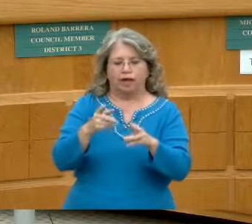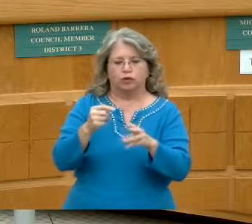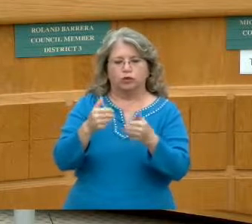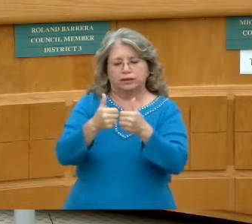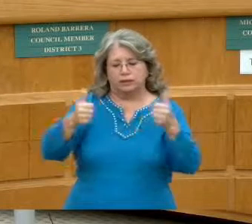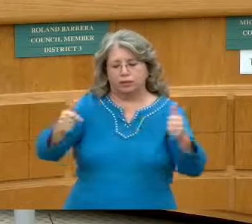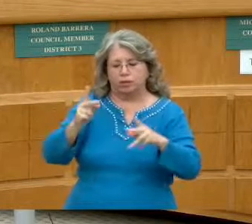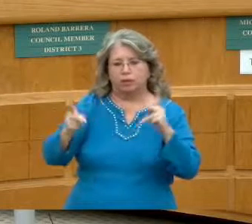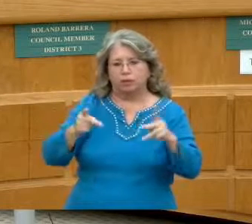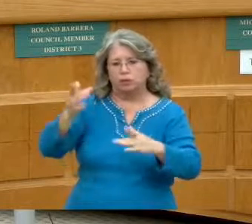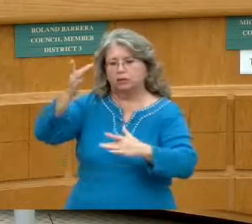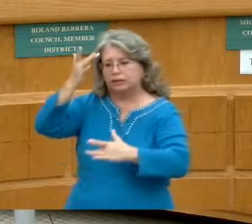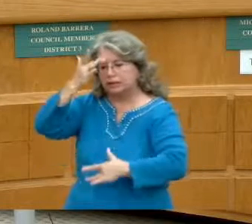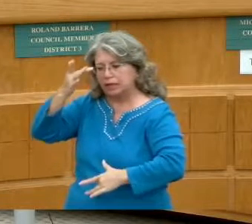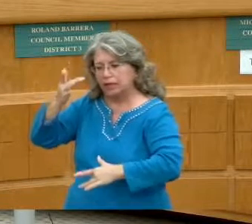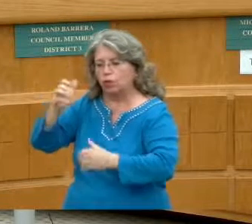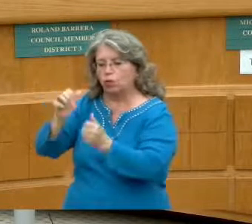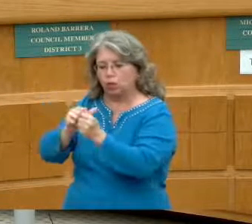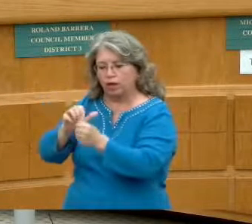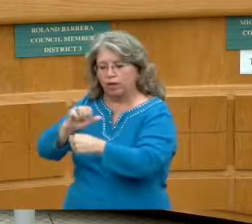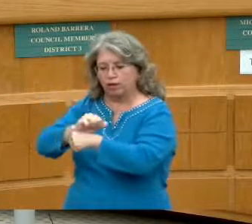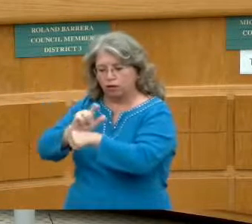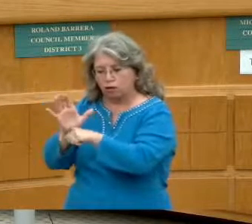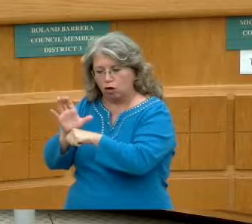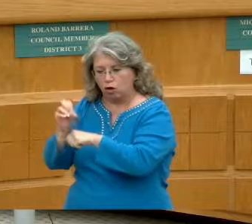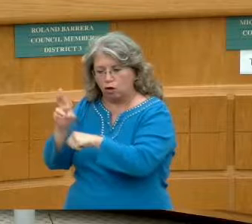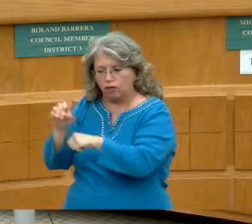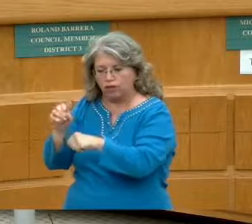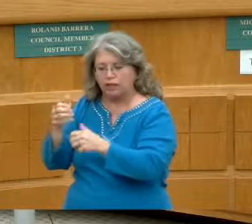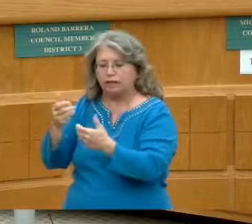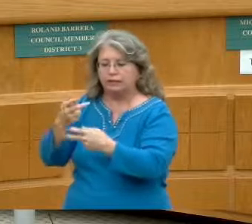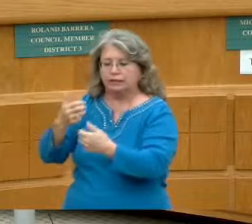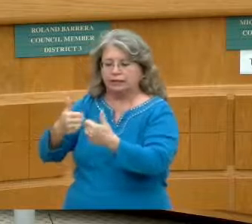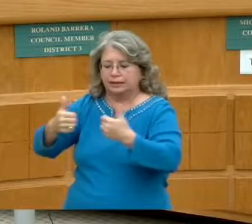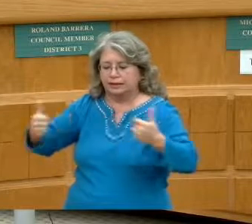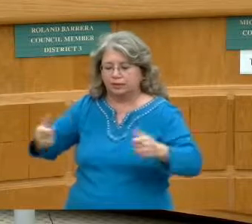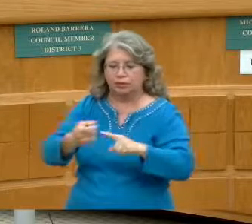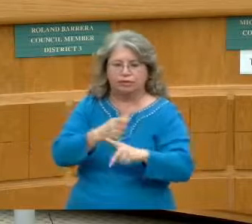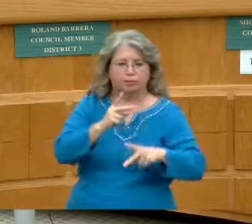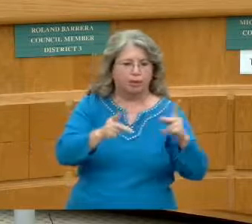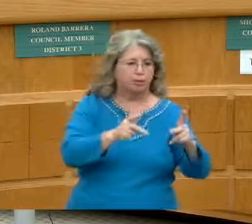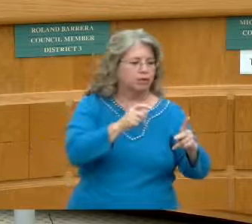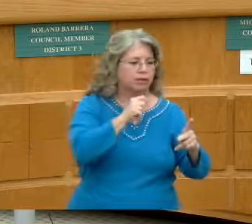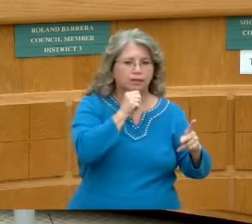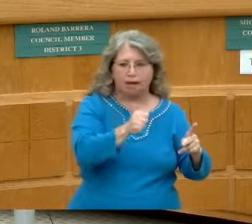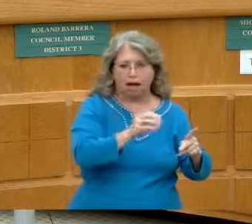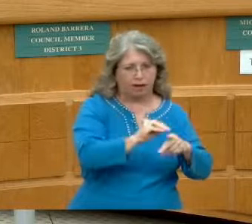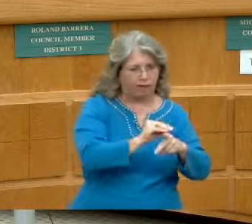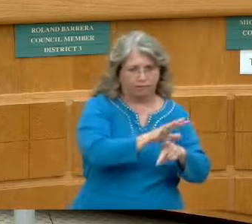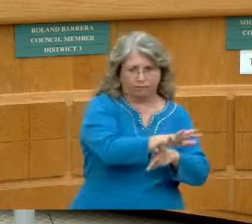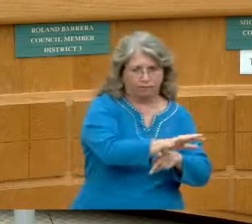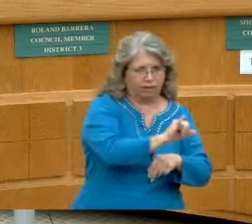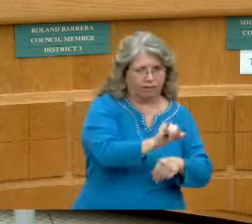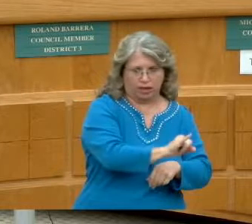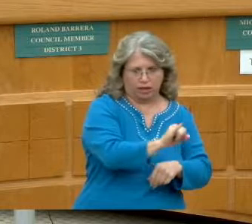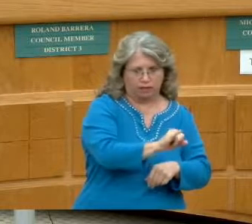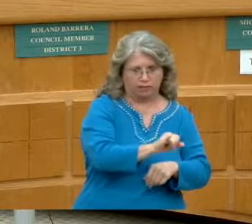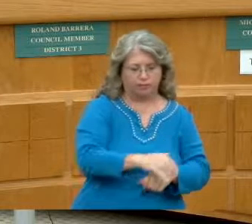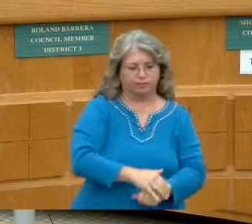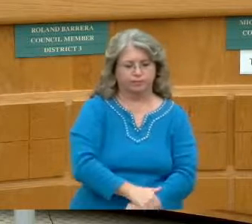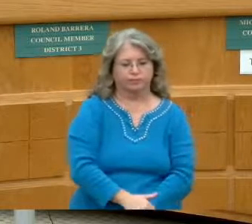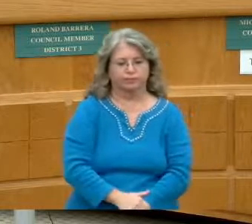with COVID-19 from people who are not infected. ¿Qué es el aislamiento? El aislamiento es separar a aquellos que están enfermos